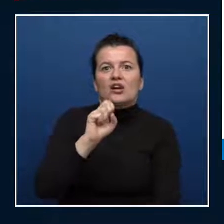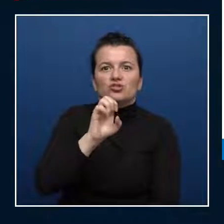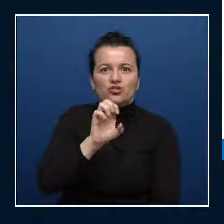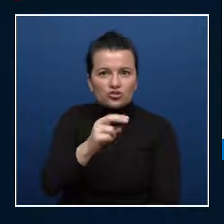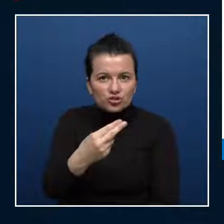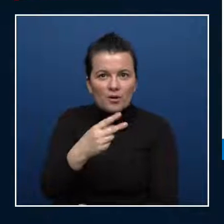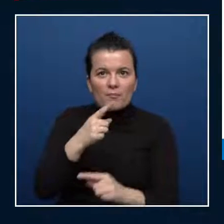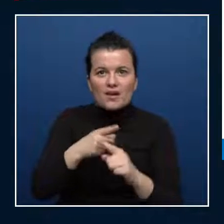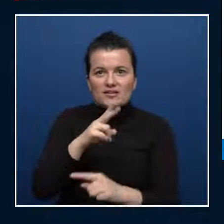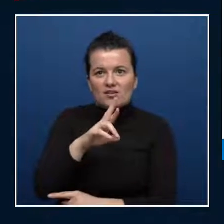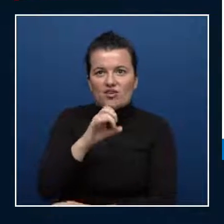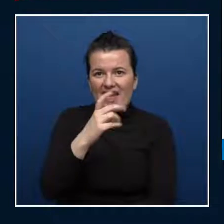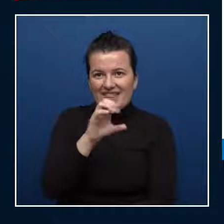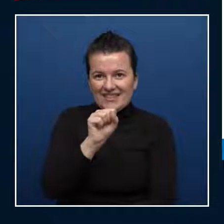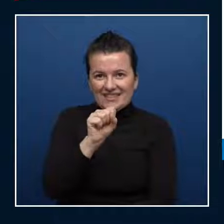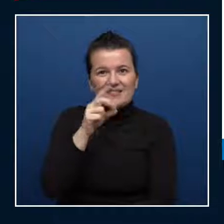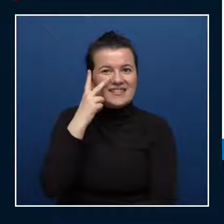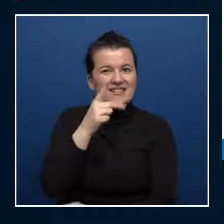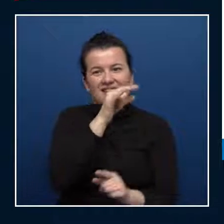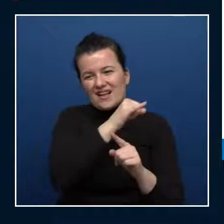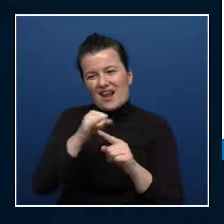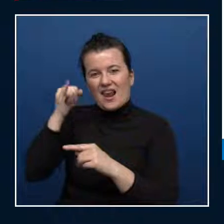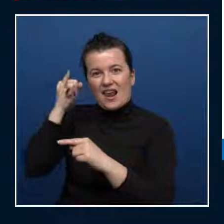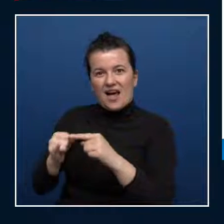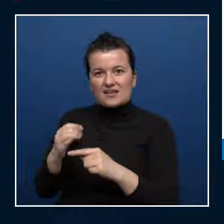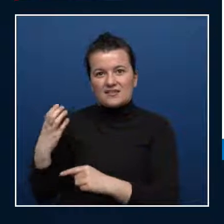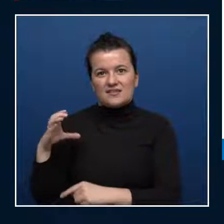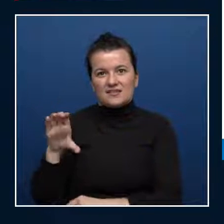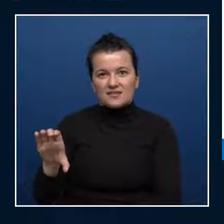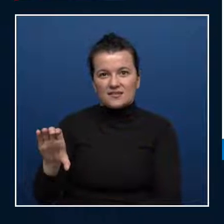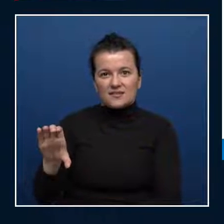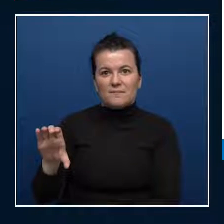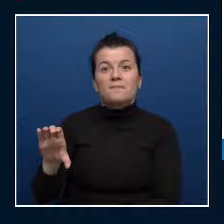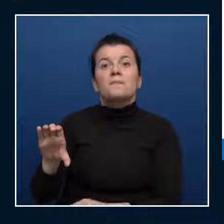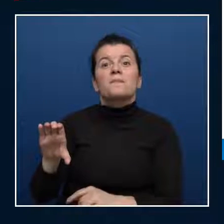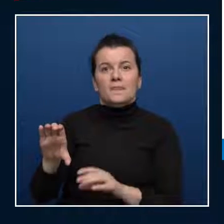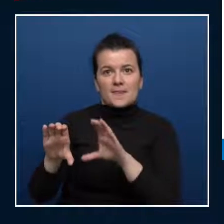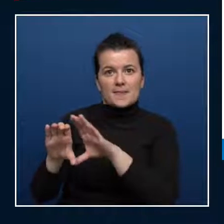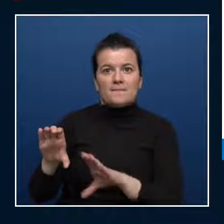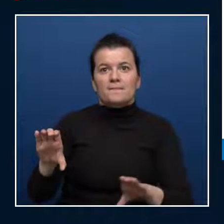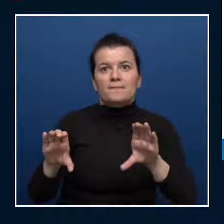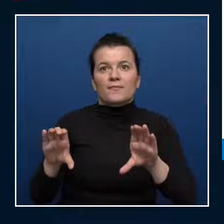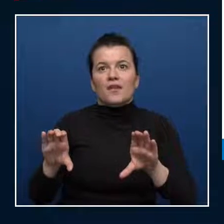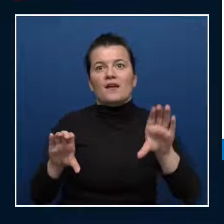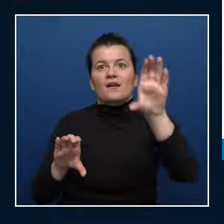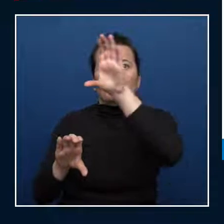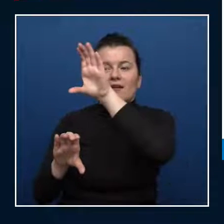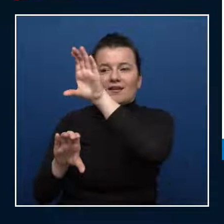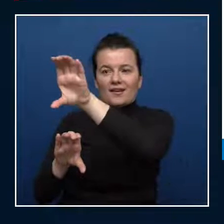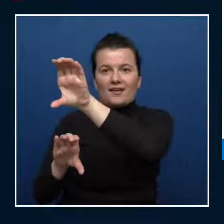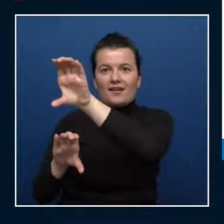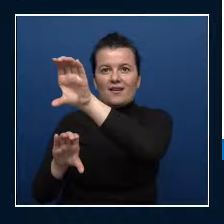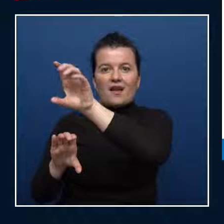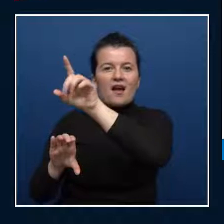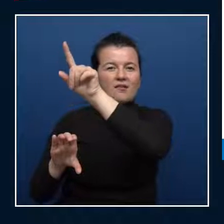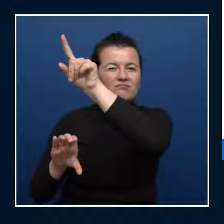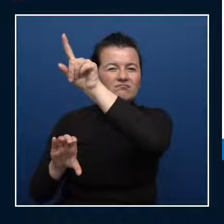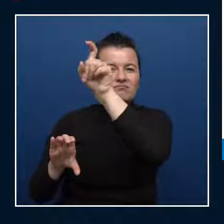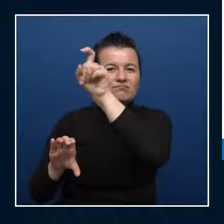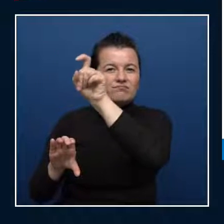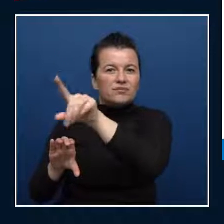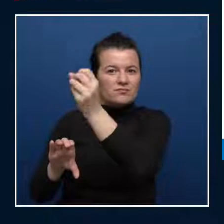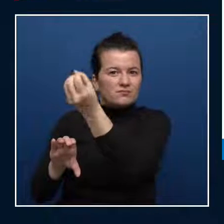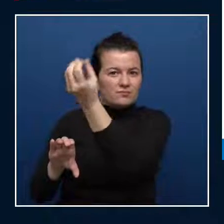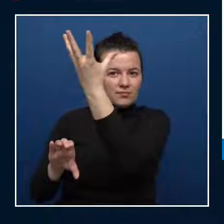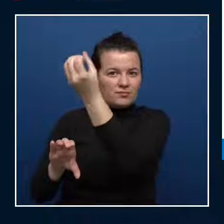load off our database. And we've also got application insights in here where it helps gather some of the monitoring around your web app,